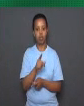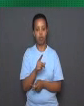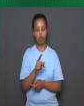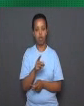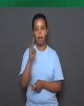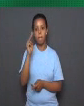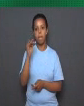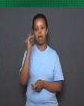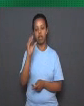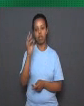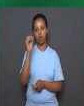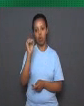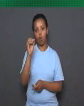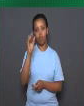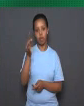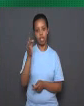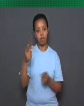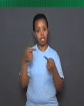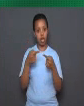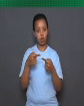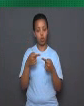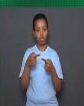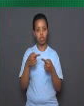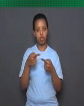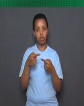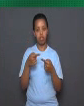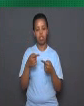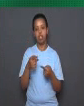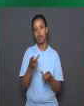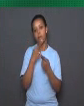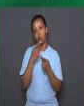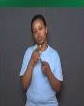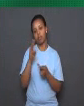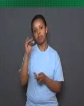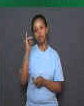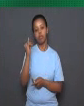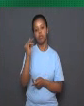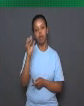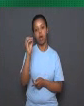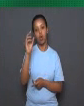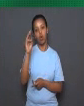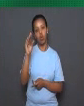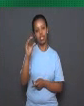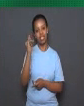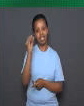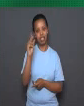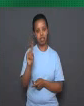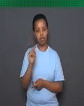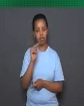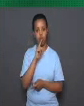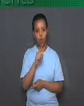Microfilaments associated with the protein myosin are responsible for muscle